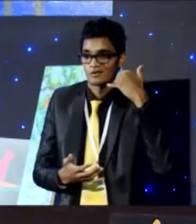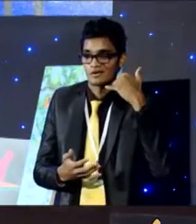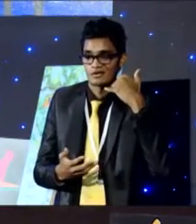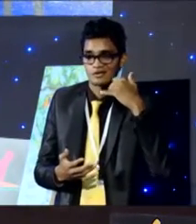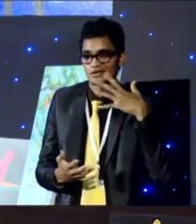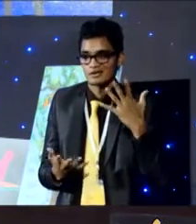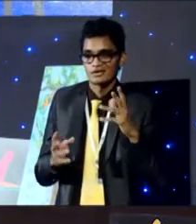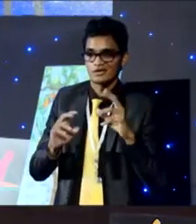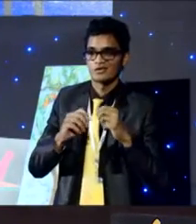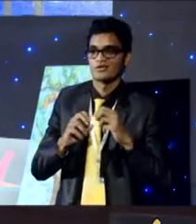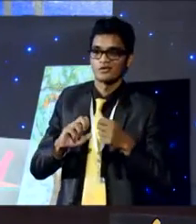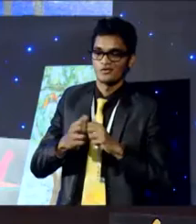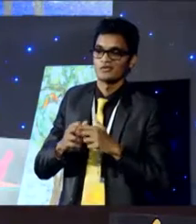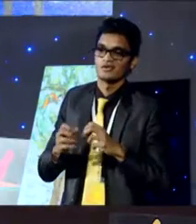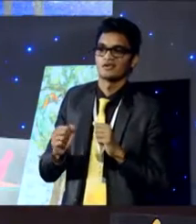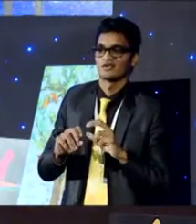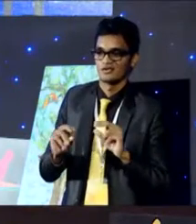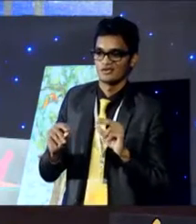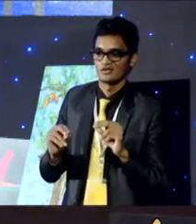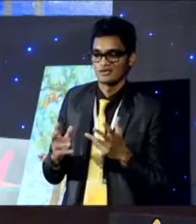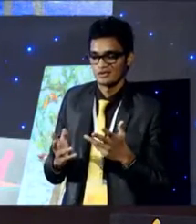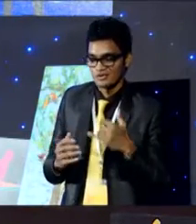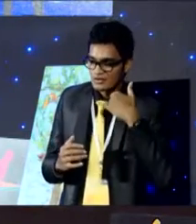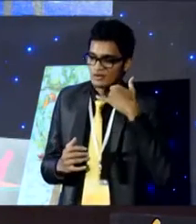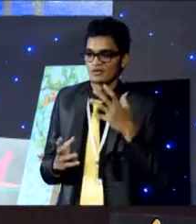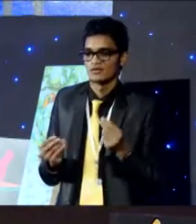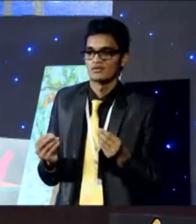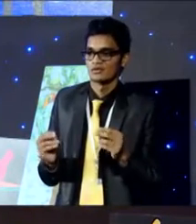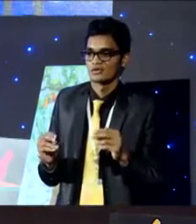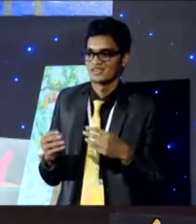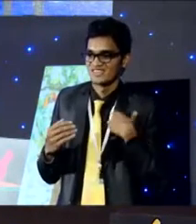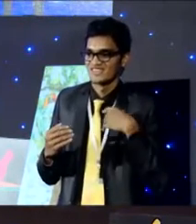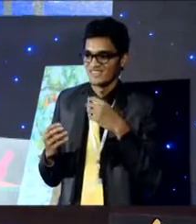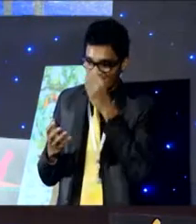want to call Firoz, sir. He had millions of things to do. I didn't want to call Shanti or